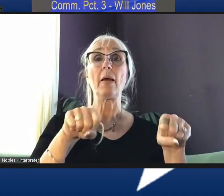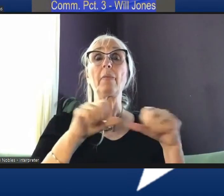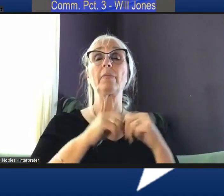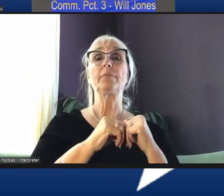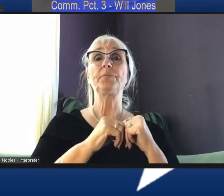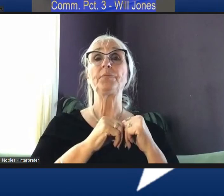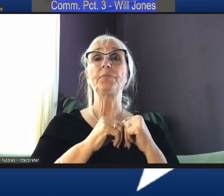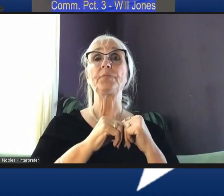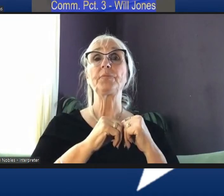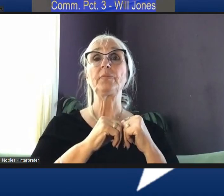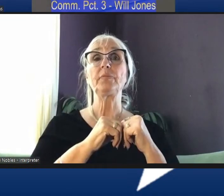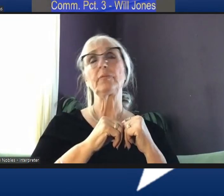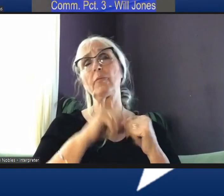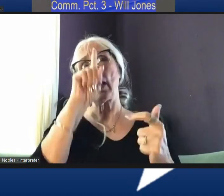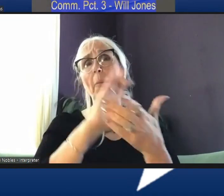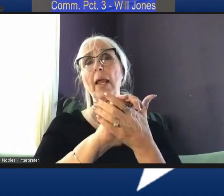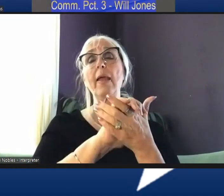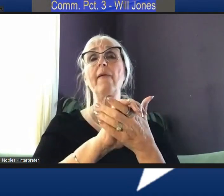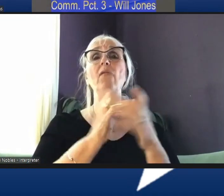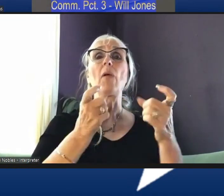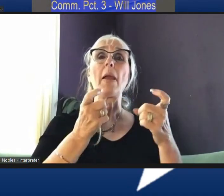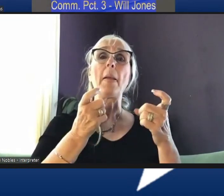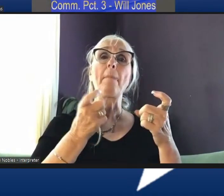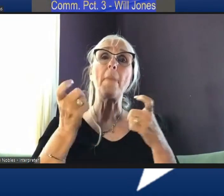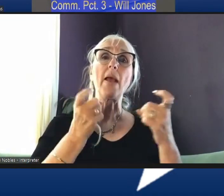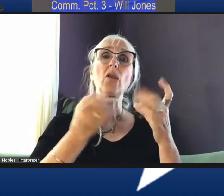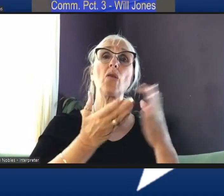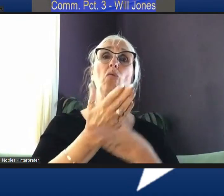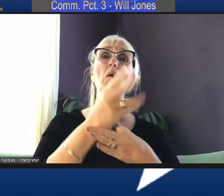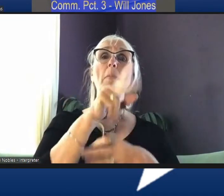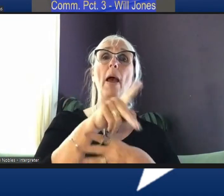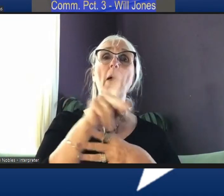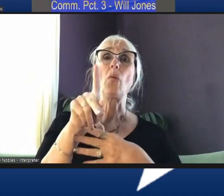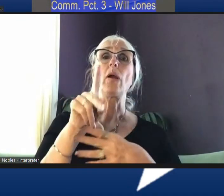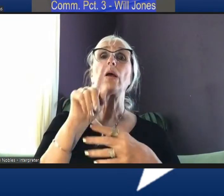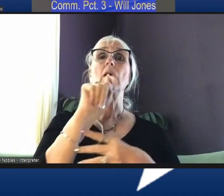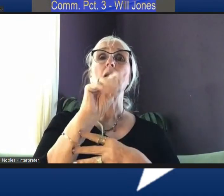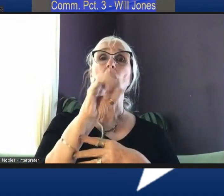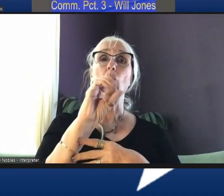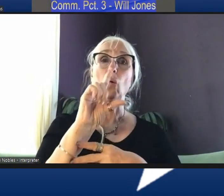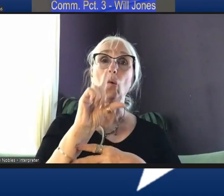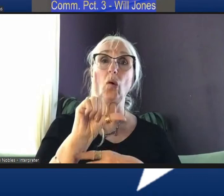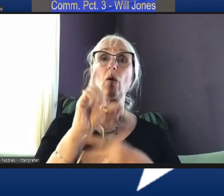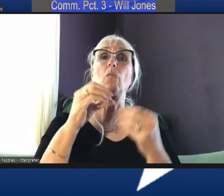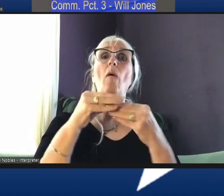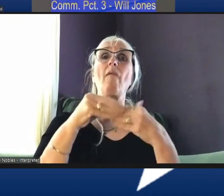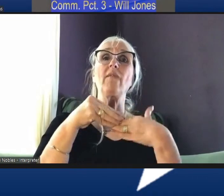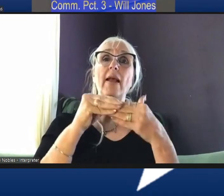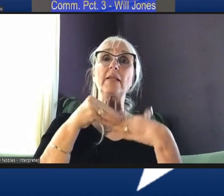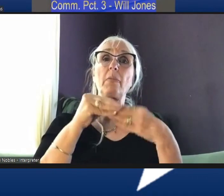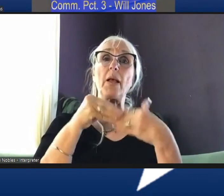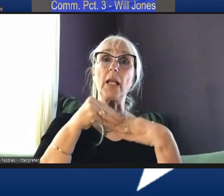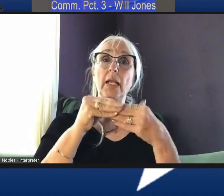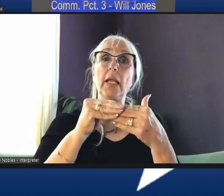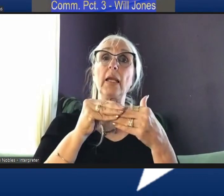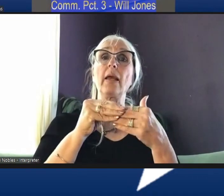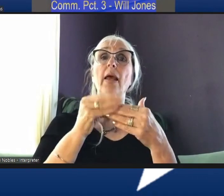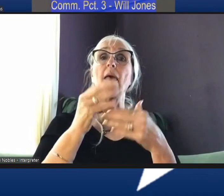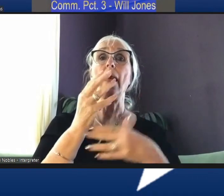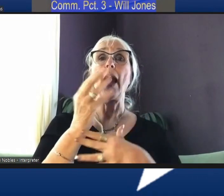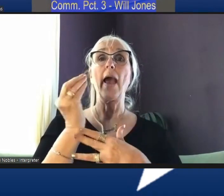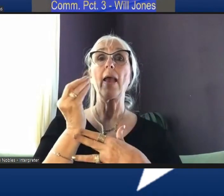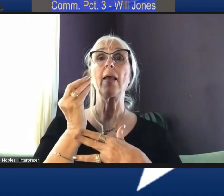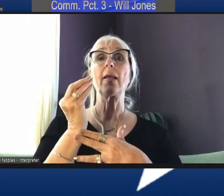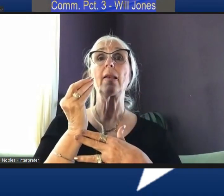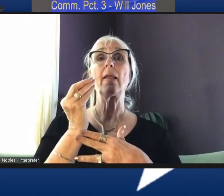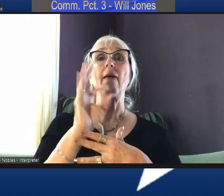I believe it is managed through a PowerPoint. This tool will give them much more flexibility and